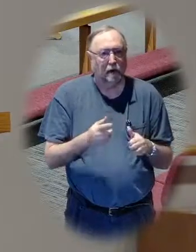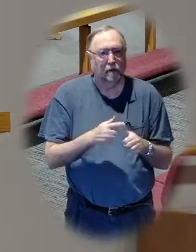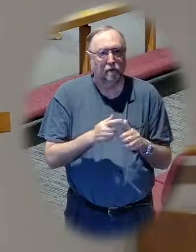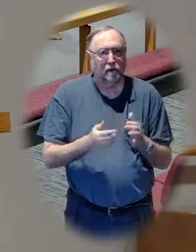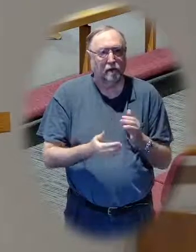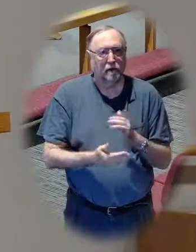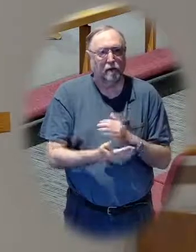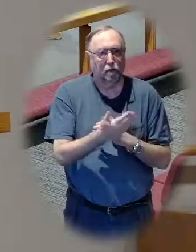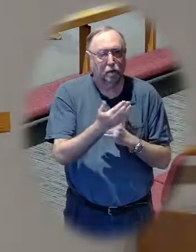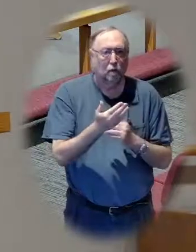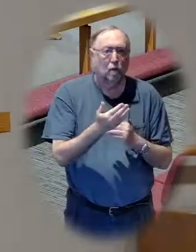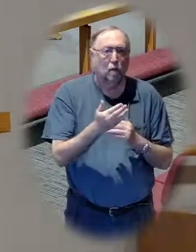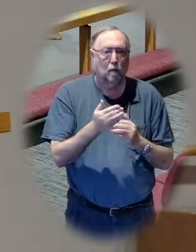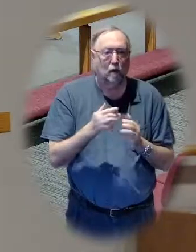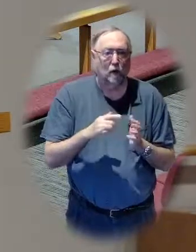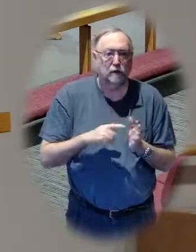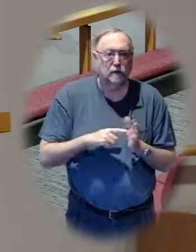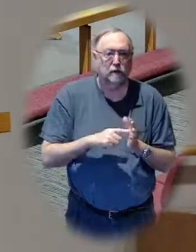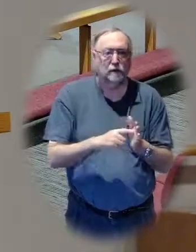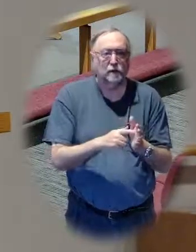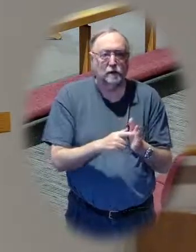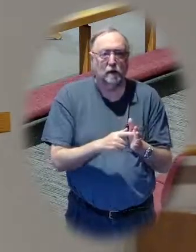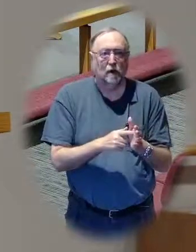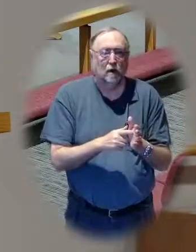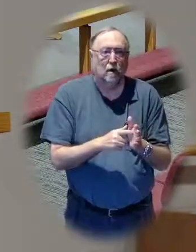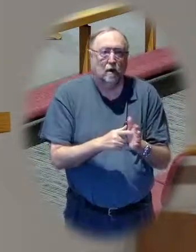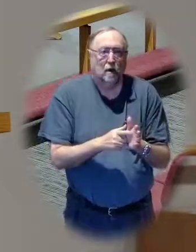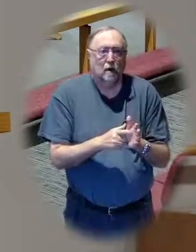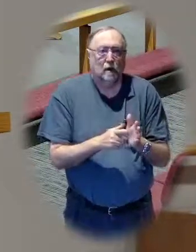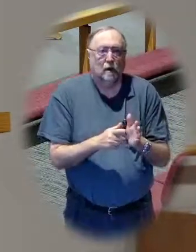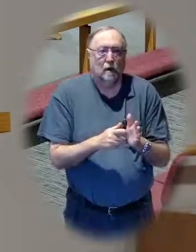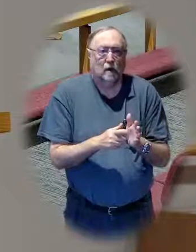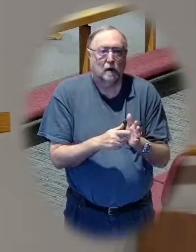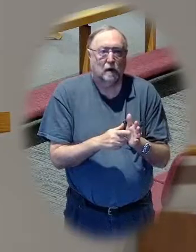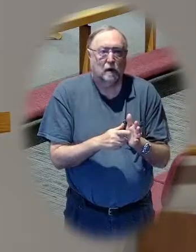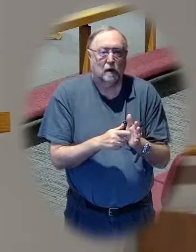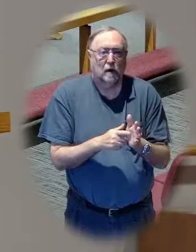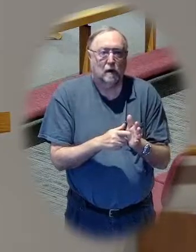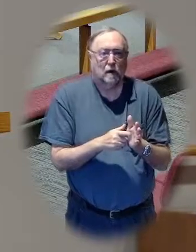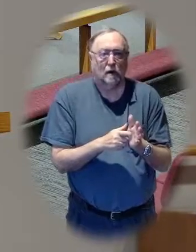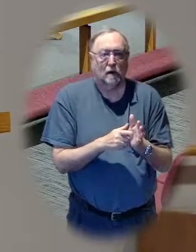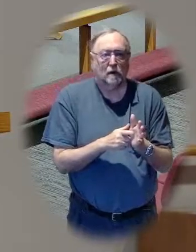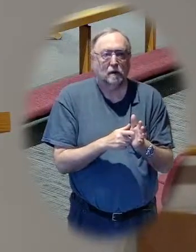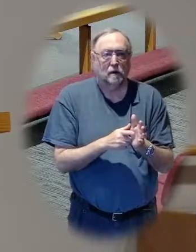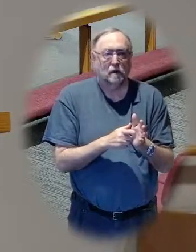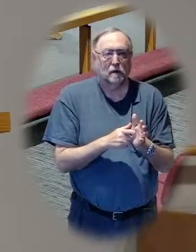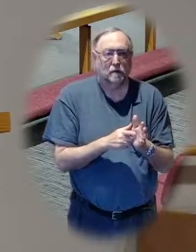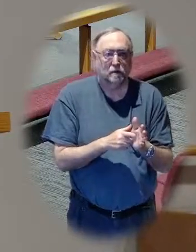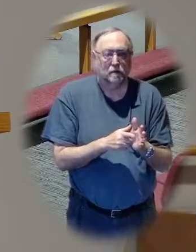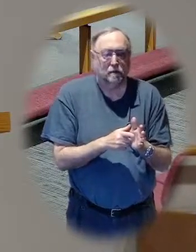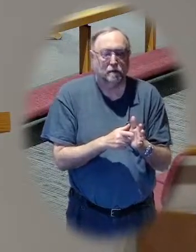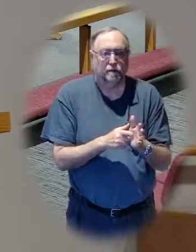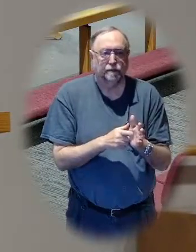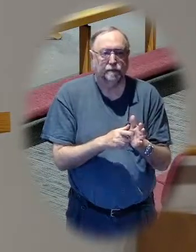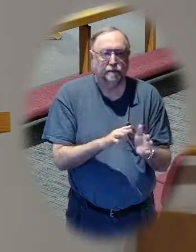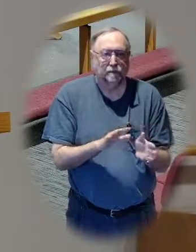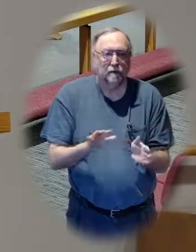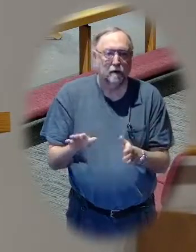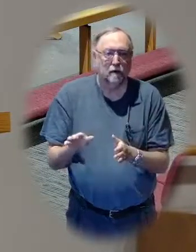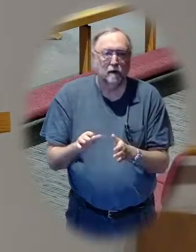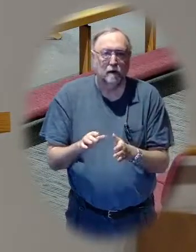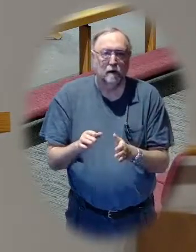so Jesus' resurrection is his passing through death and bringing you and I with